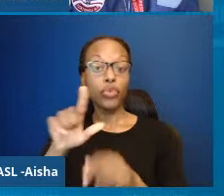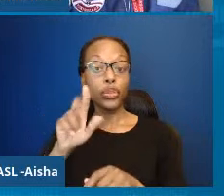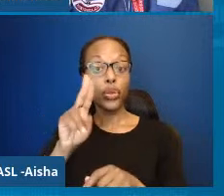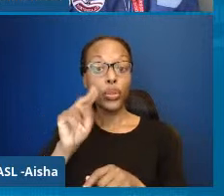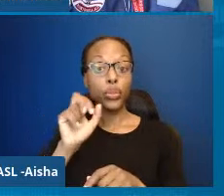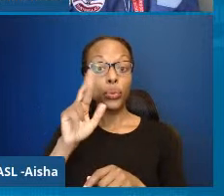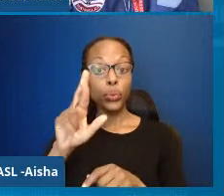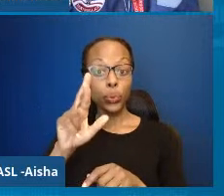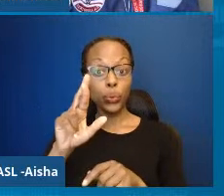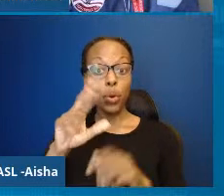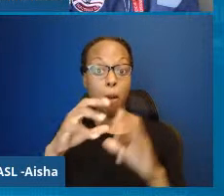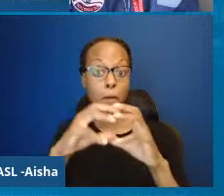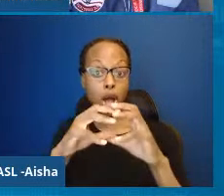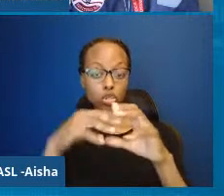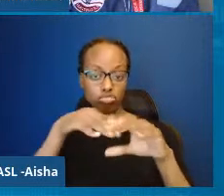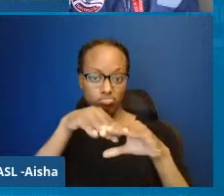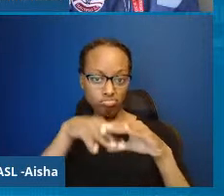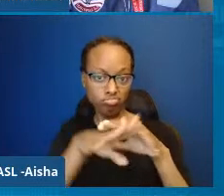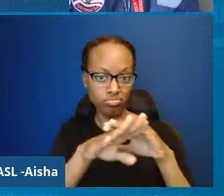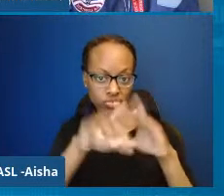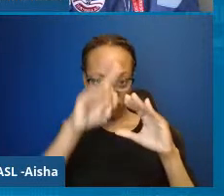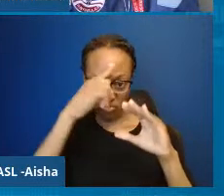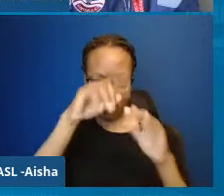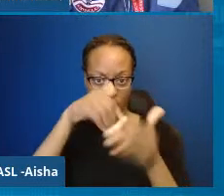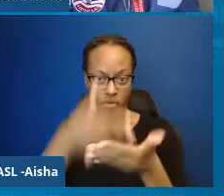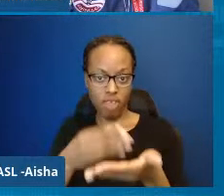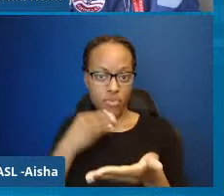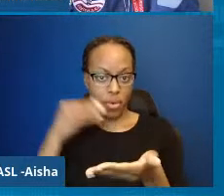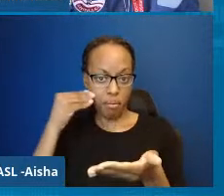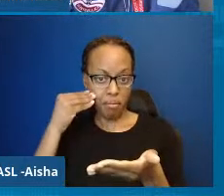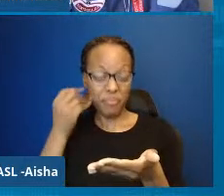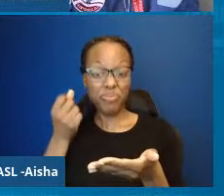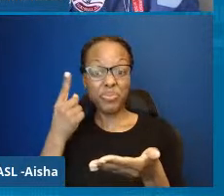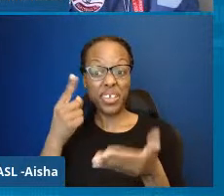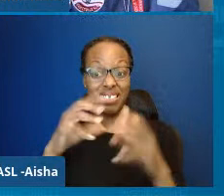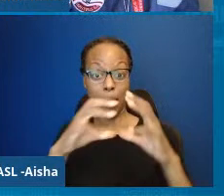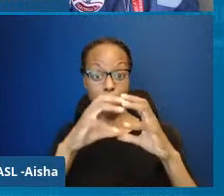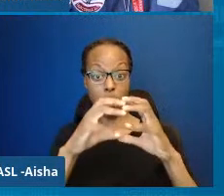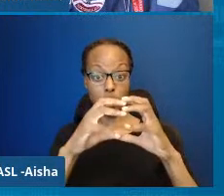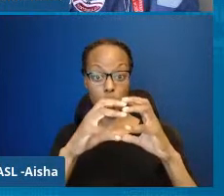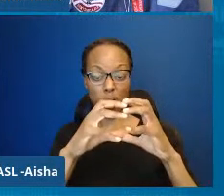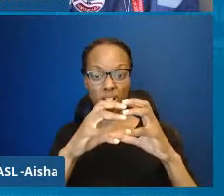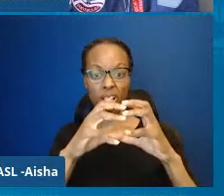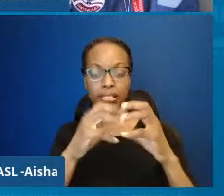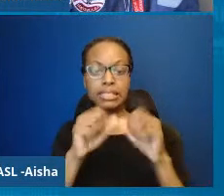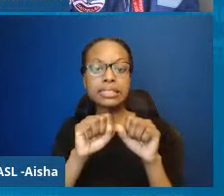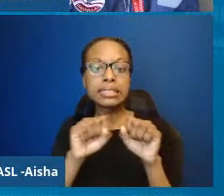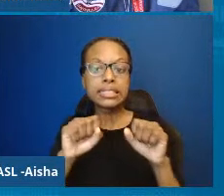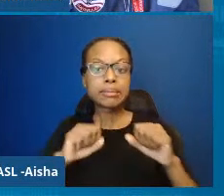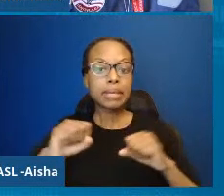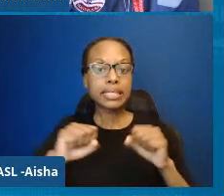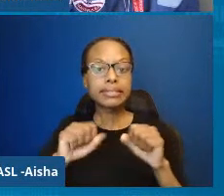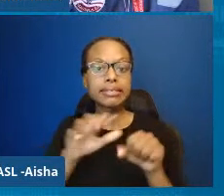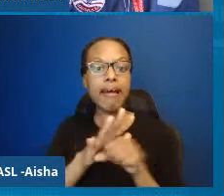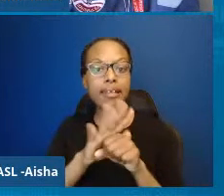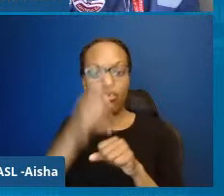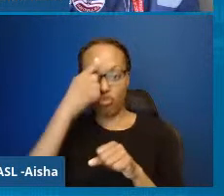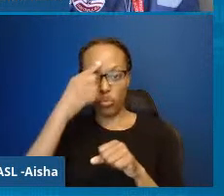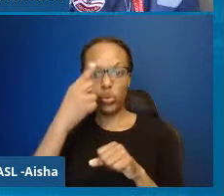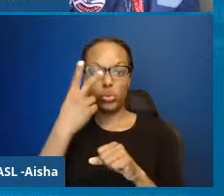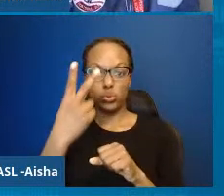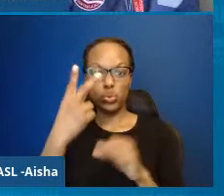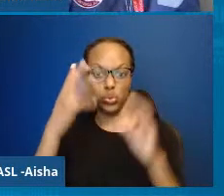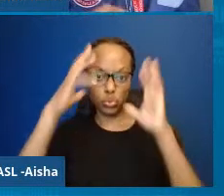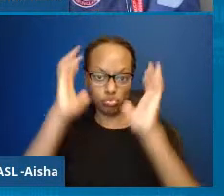to get home. But the lunar module was only created for 2 astronauts for basically about